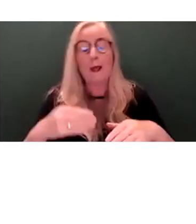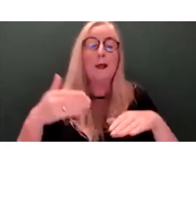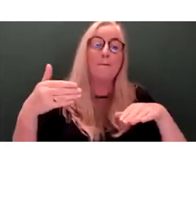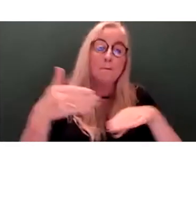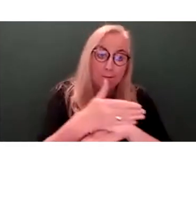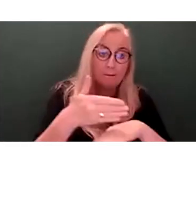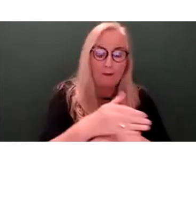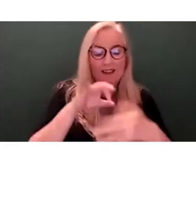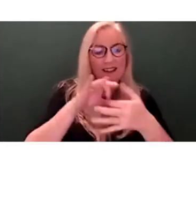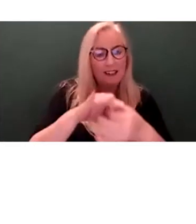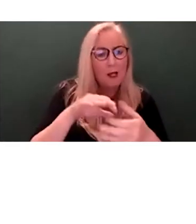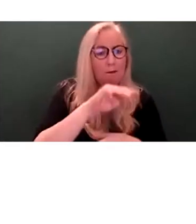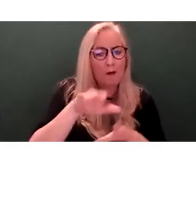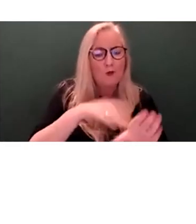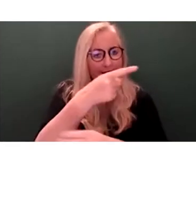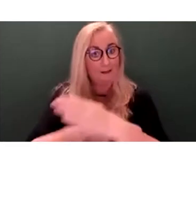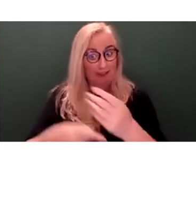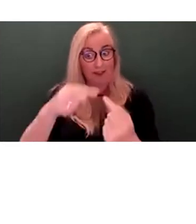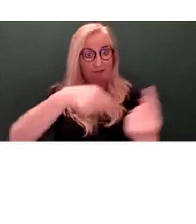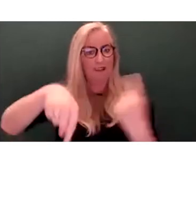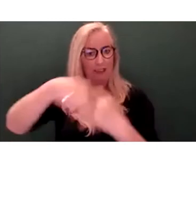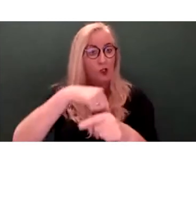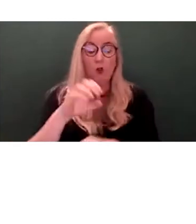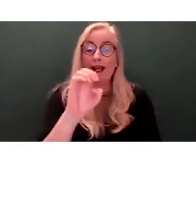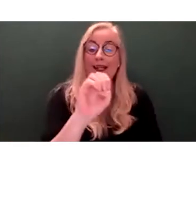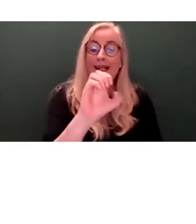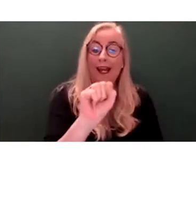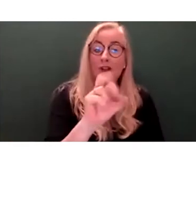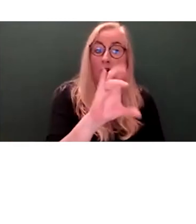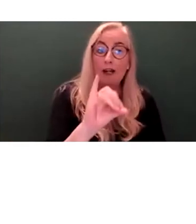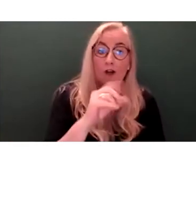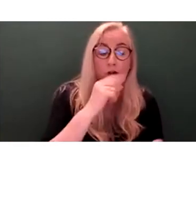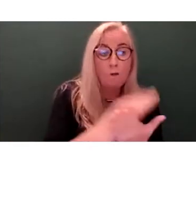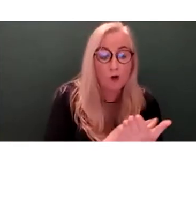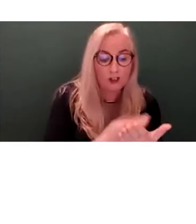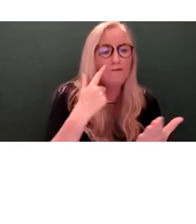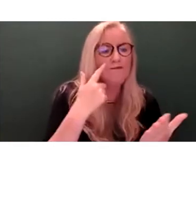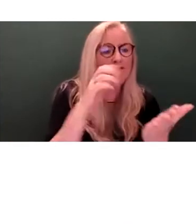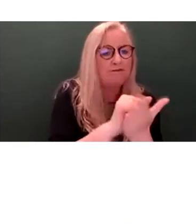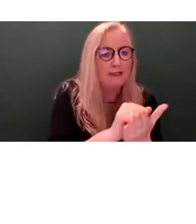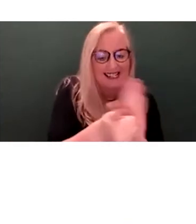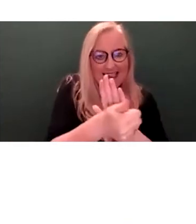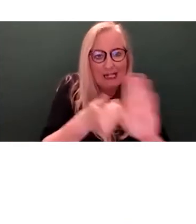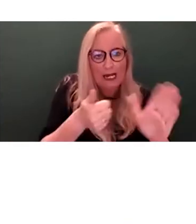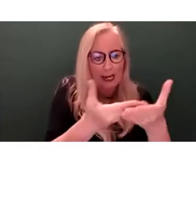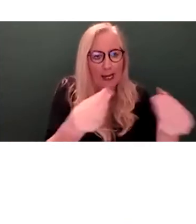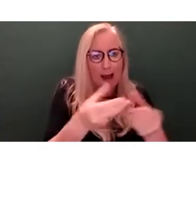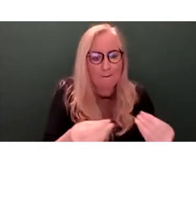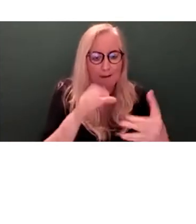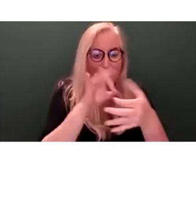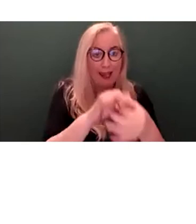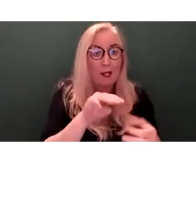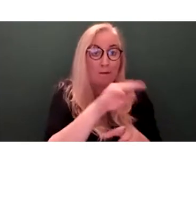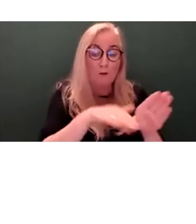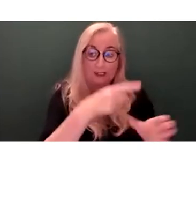of persons with disabilities. The ESRI report, Identification of Skills Gaps Among Persons with